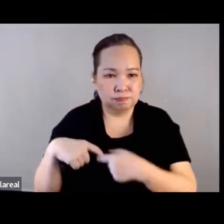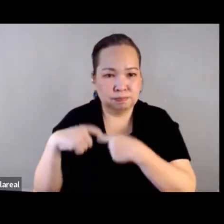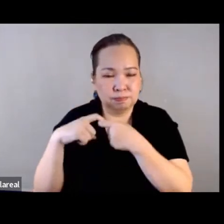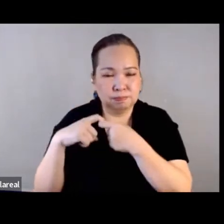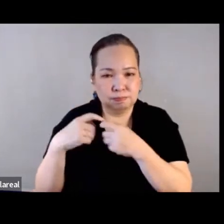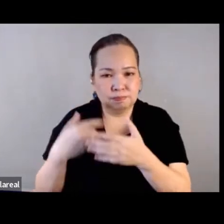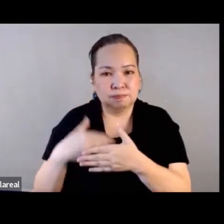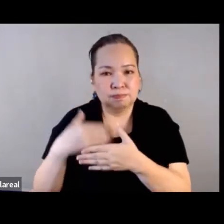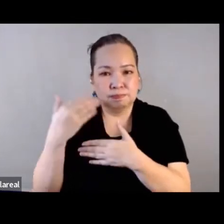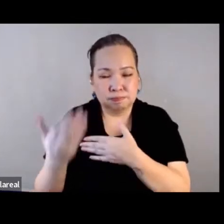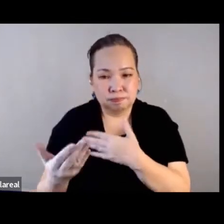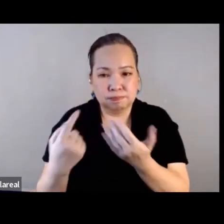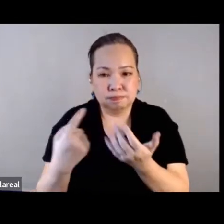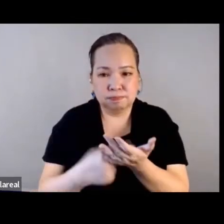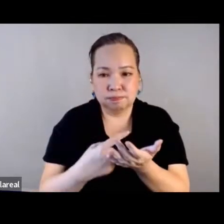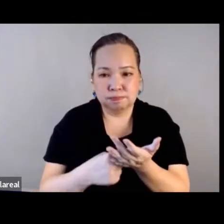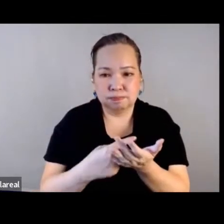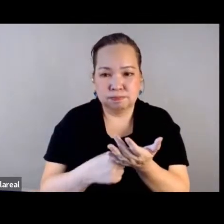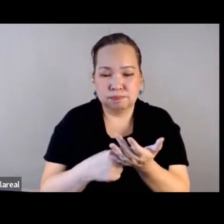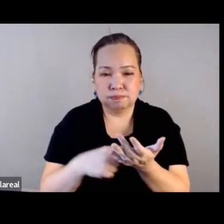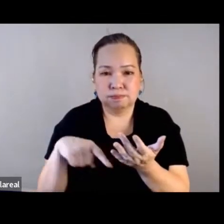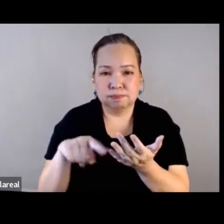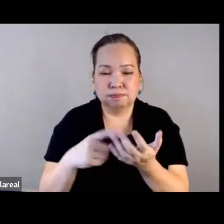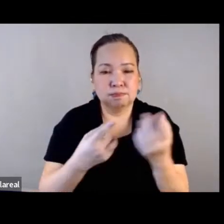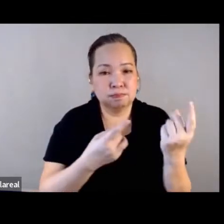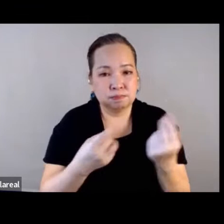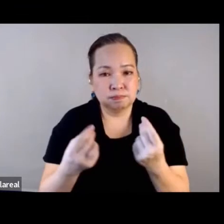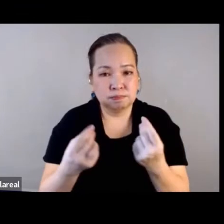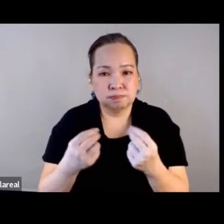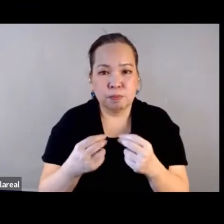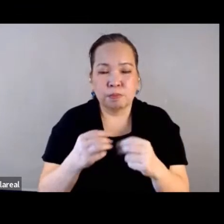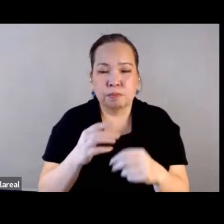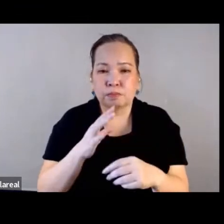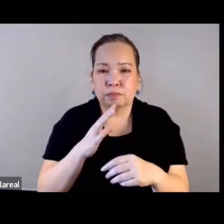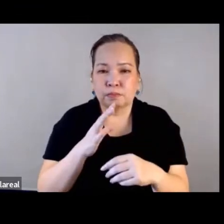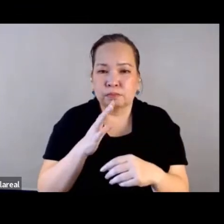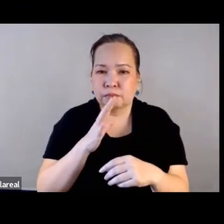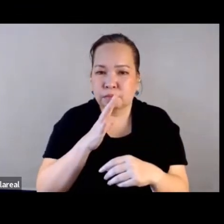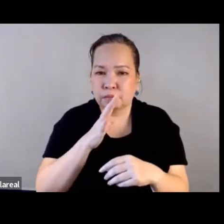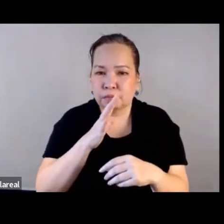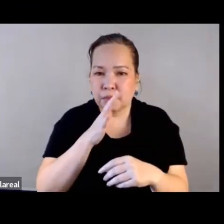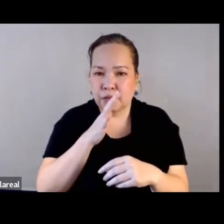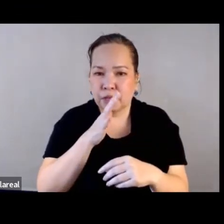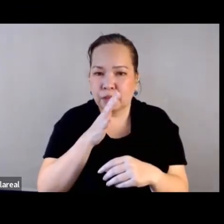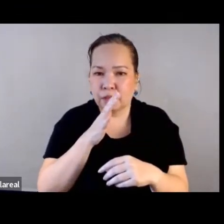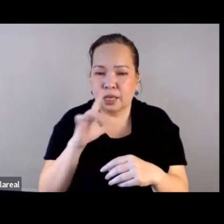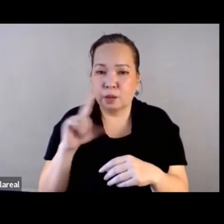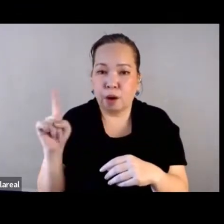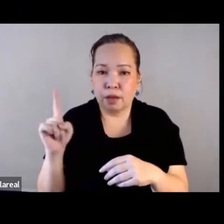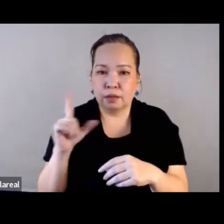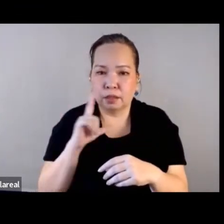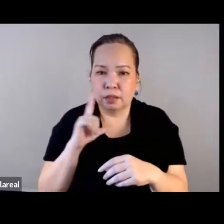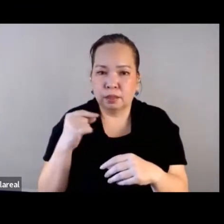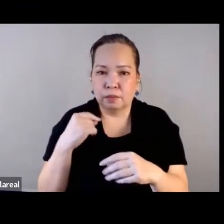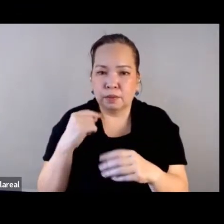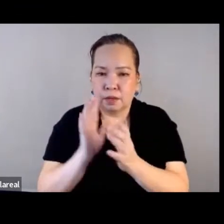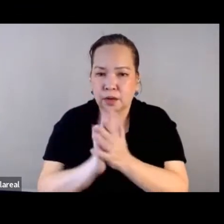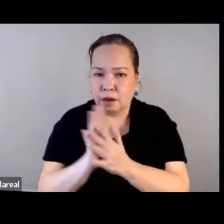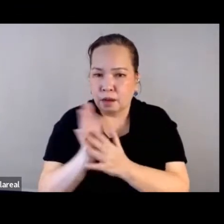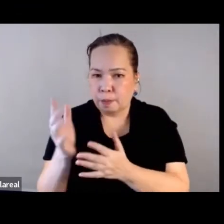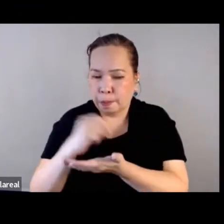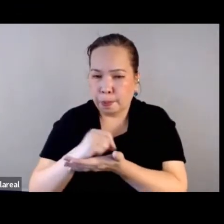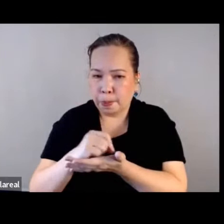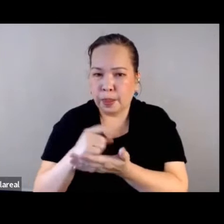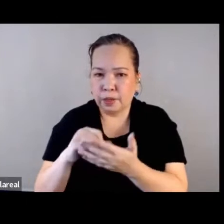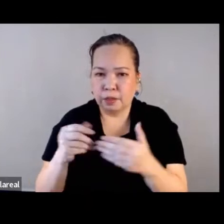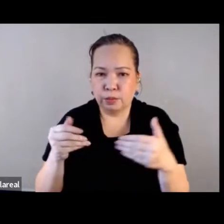The next matter on our agenda would be the implementation of the mother tongue, but I have asked permission from the Honorable Mark Go, one of the authors, that we